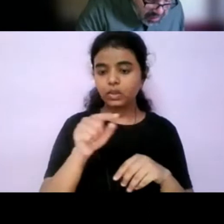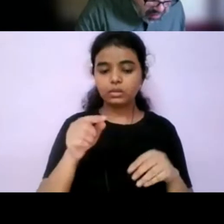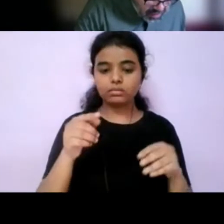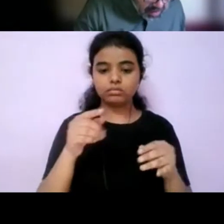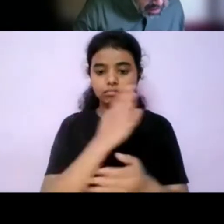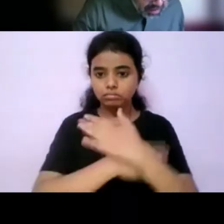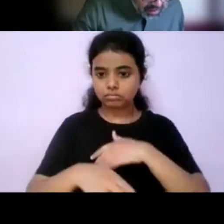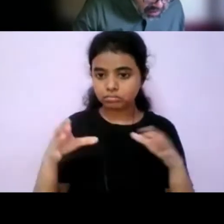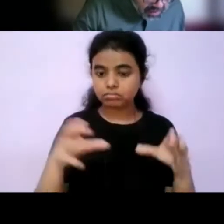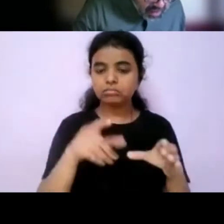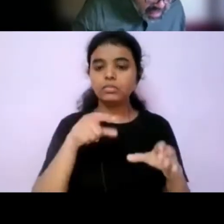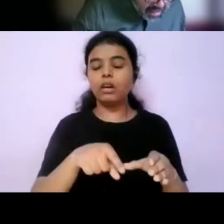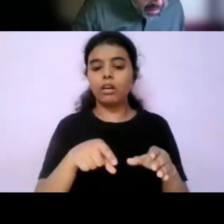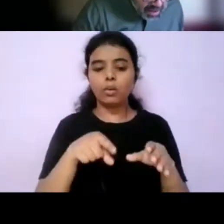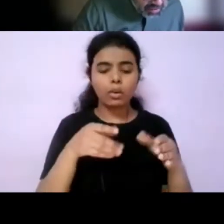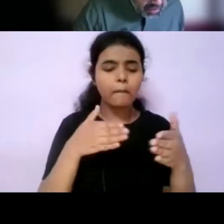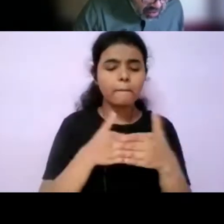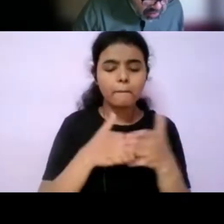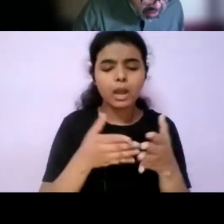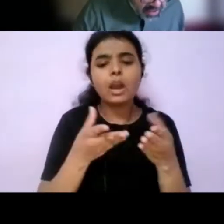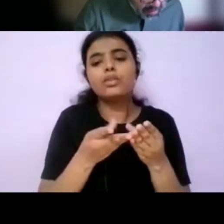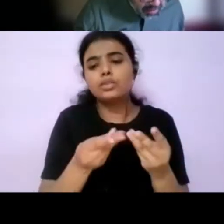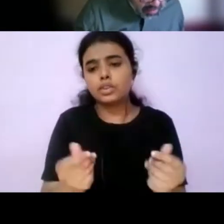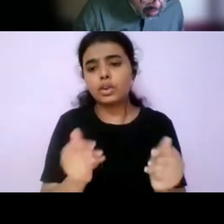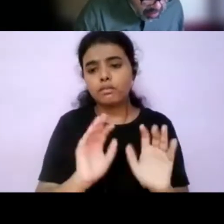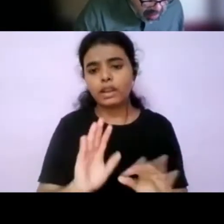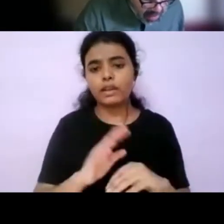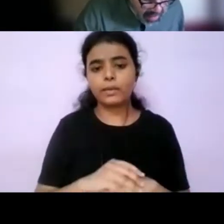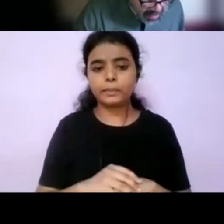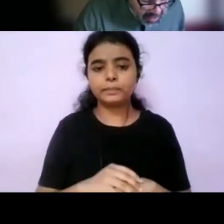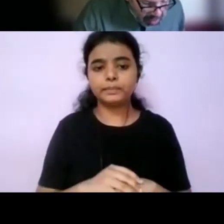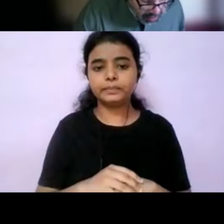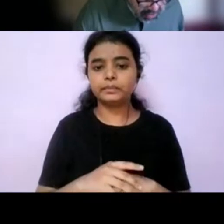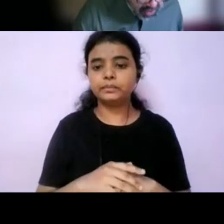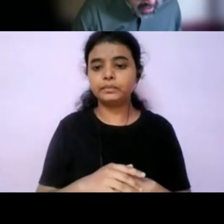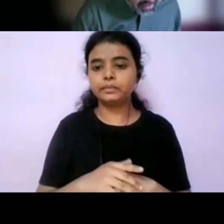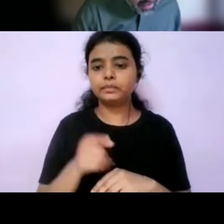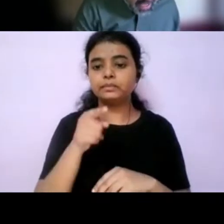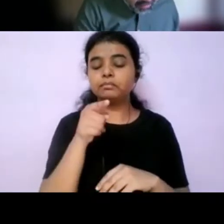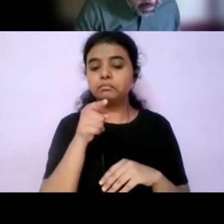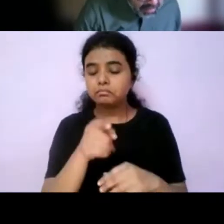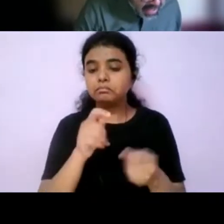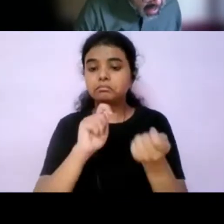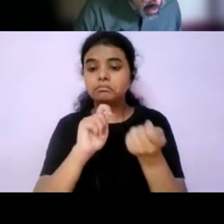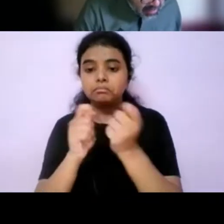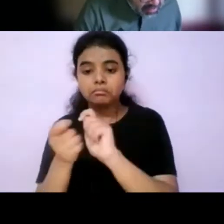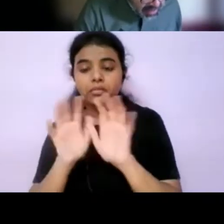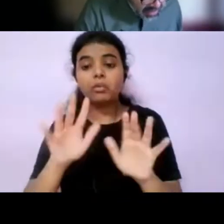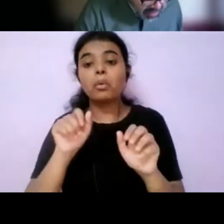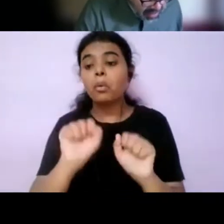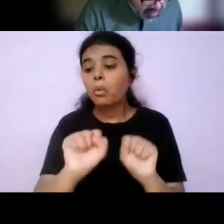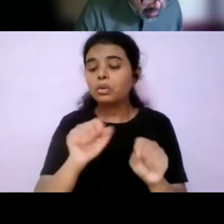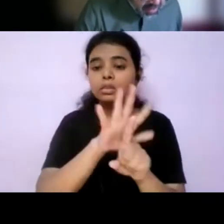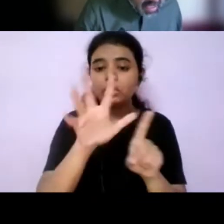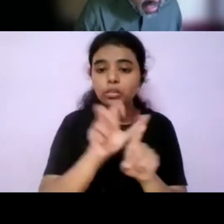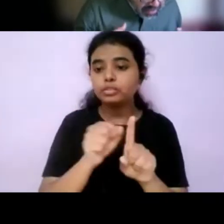new disability politics that emerged alongside the social model called for changes at the level of meaning and culture attached